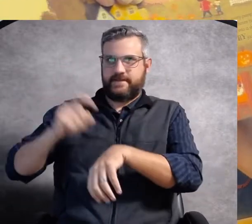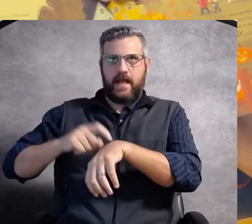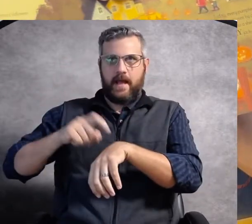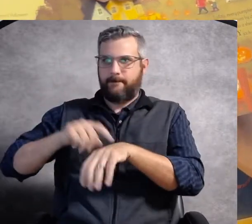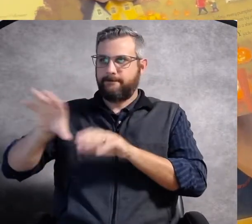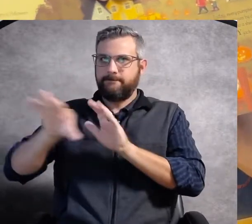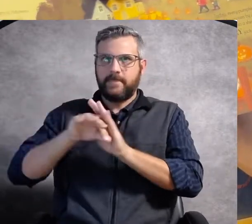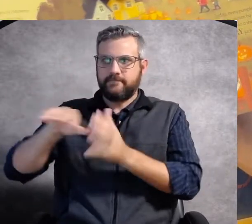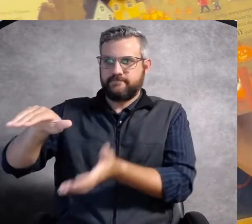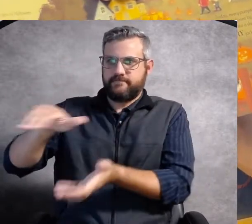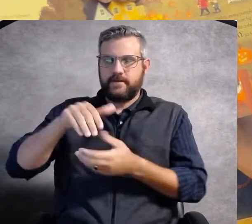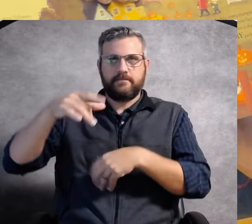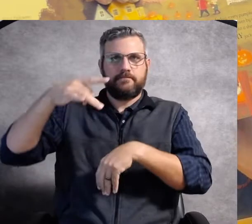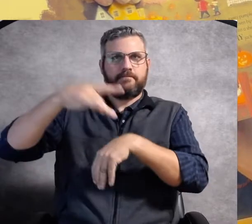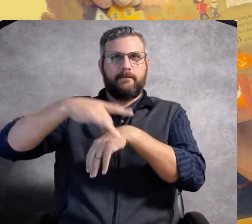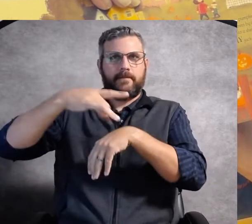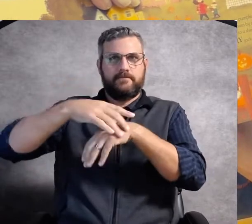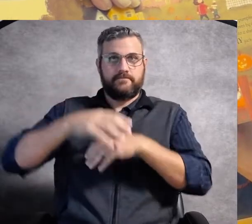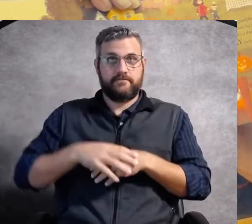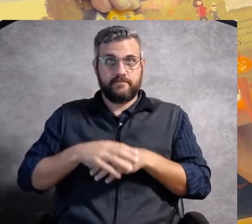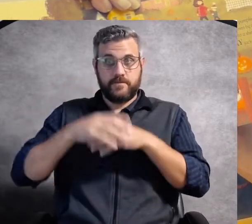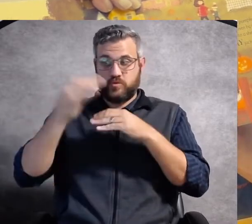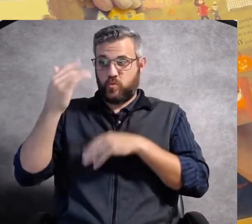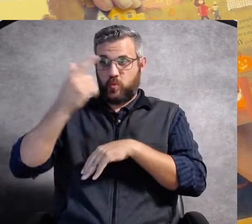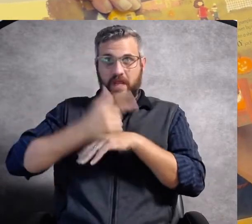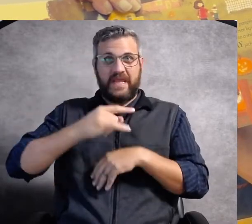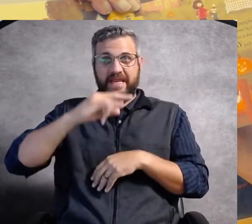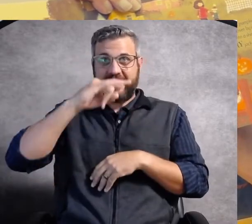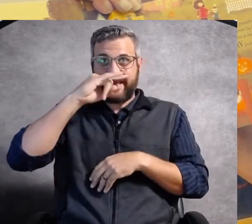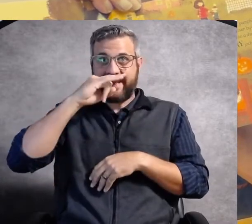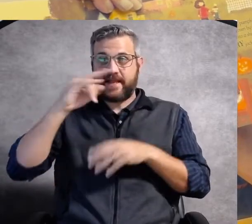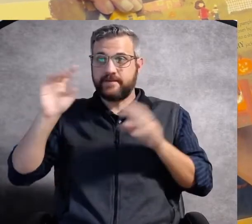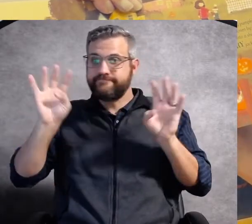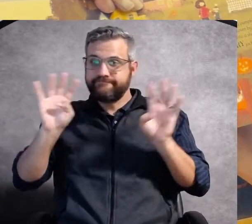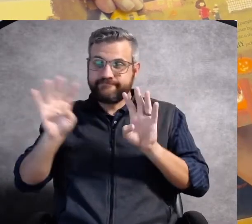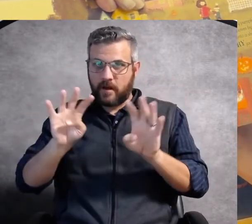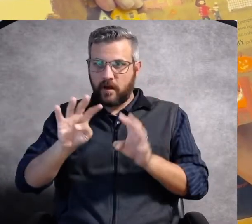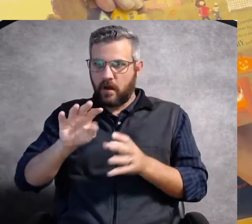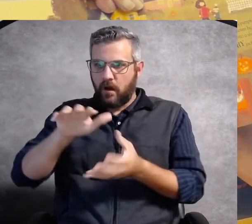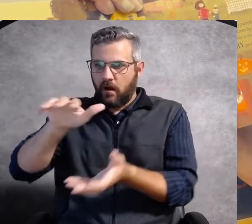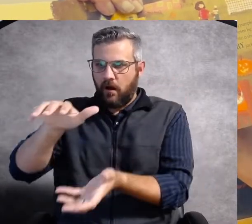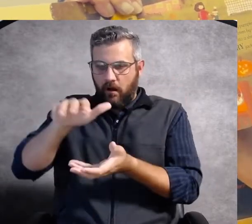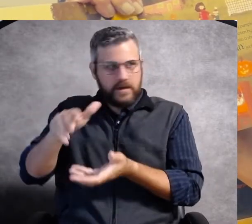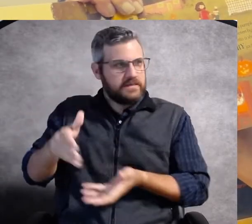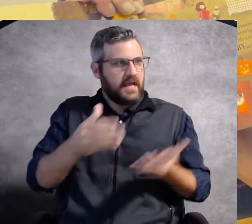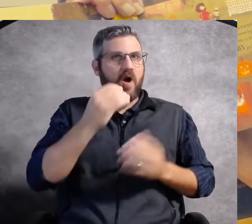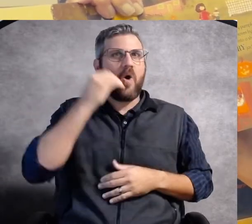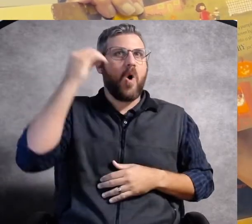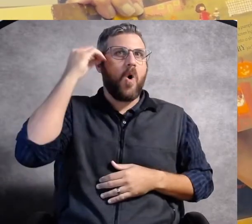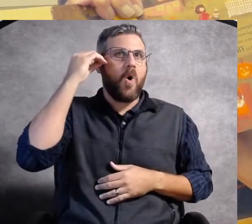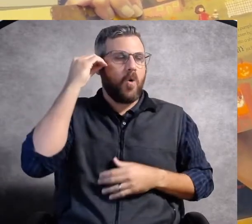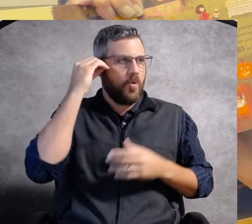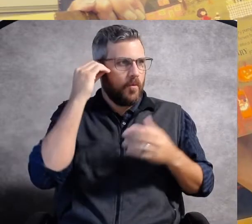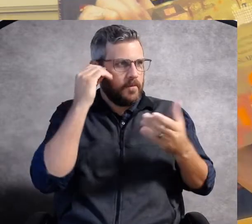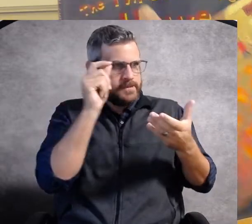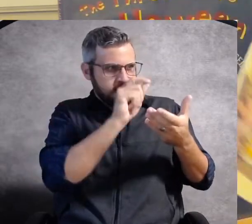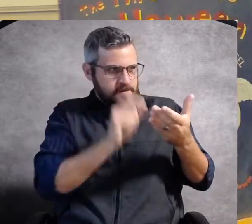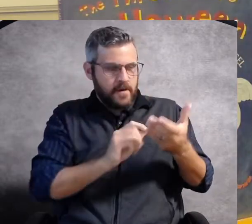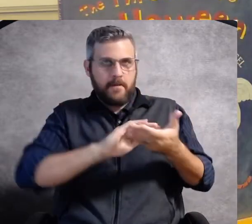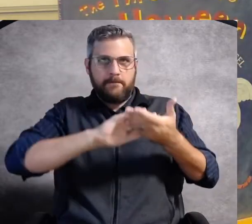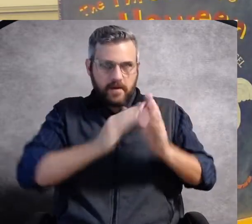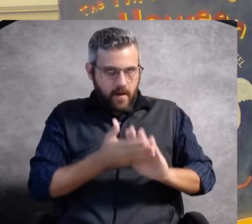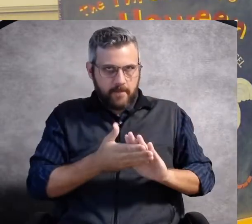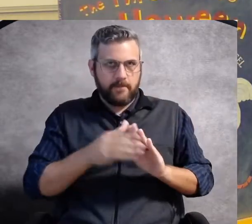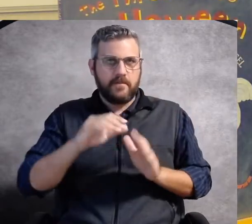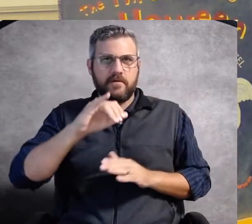pumpkin. Today, every pumpkin in town would be chosen by a child and made into a shining but